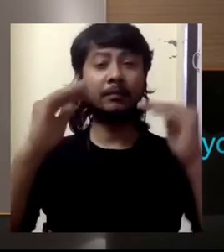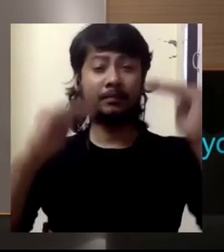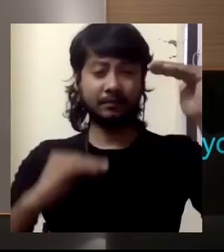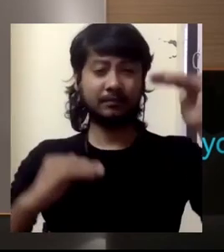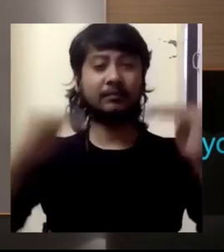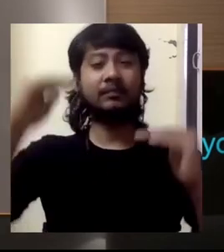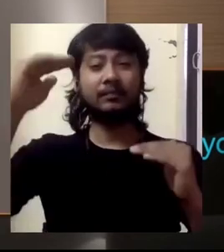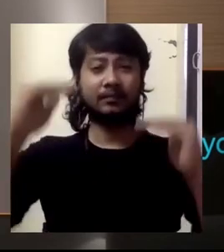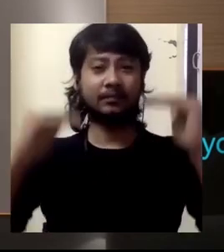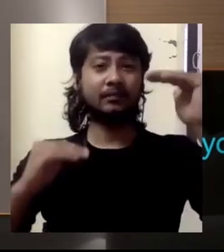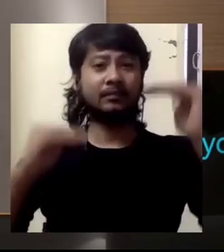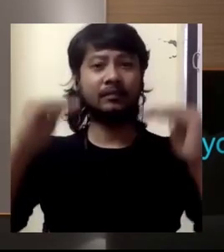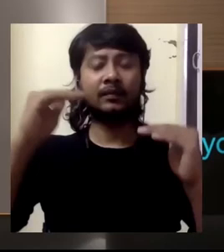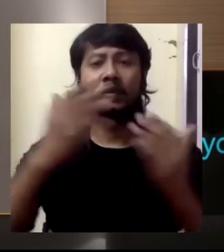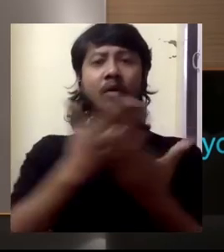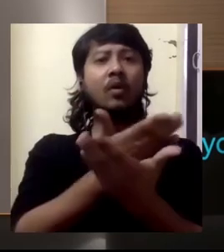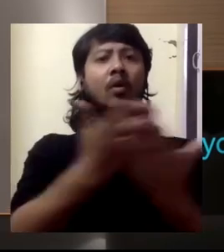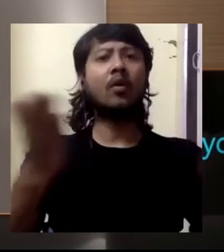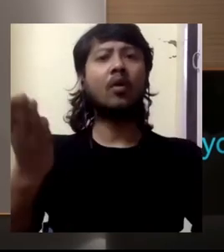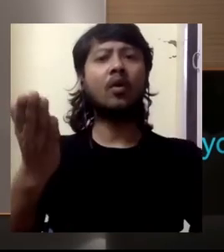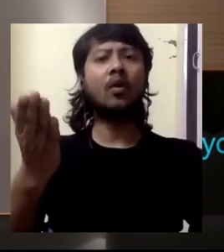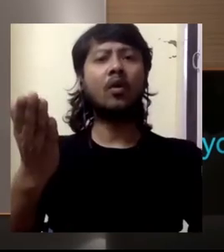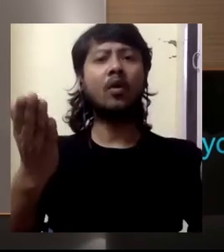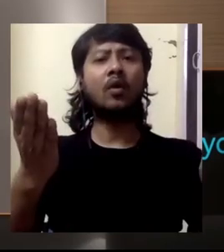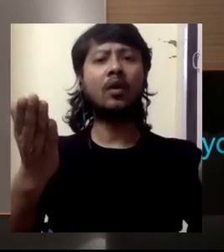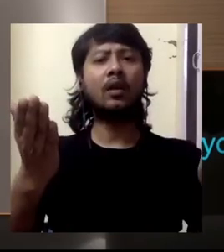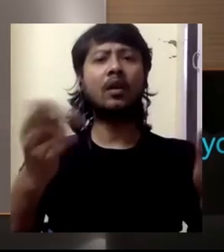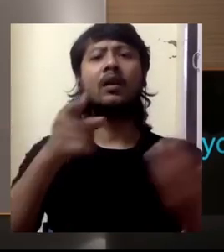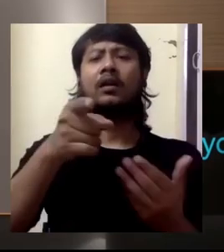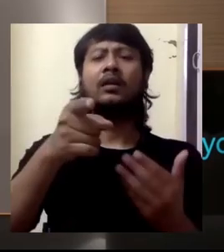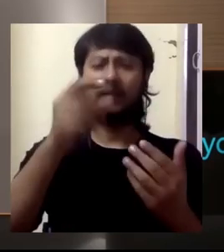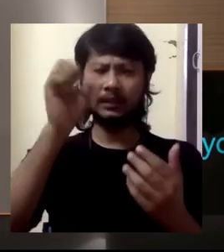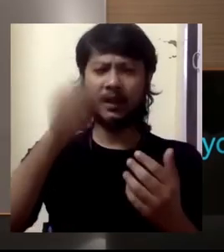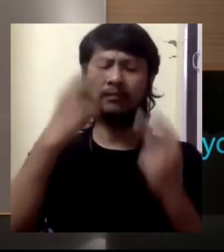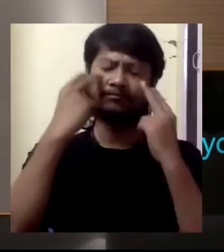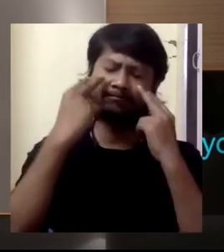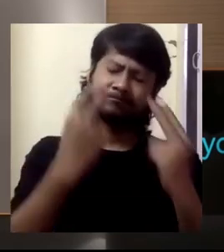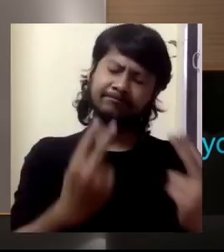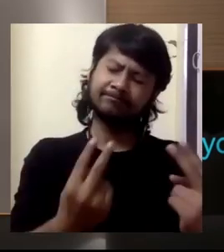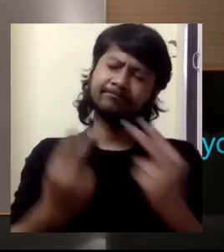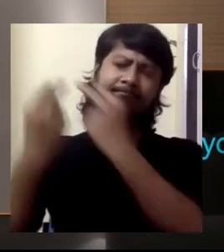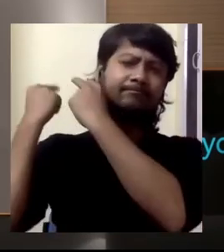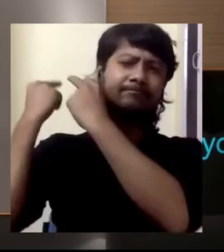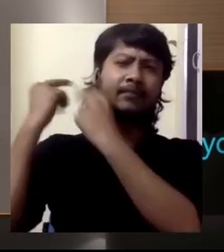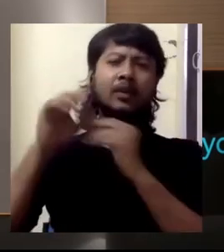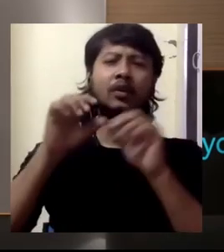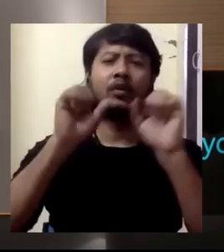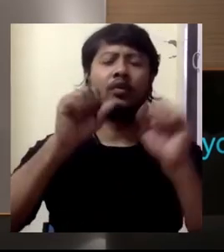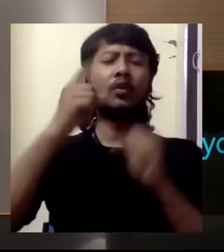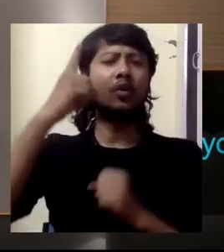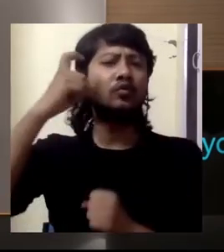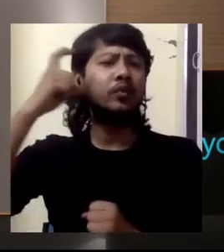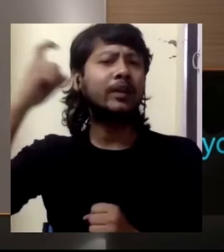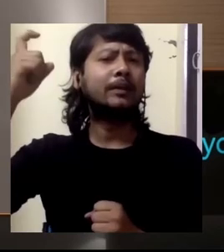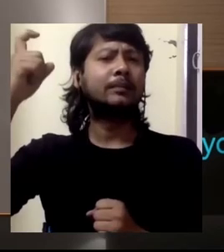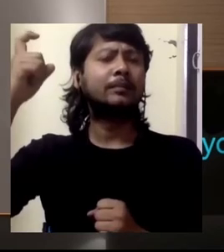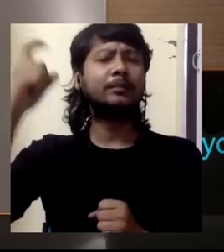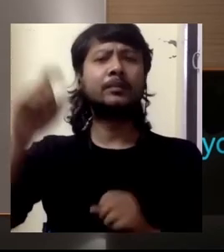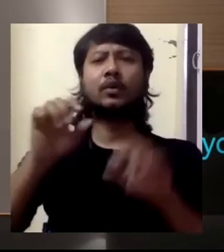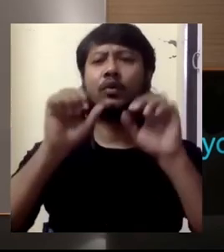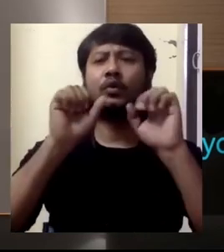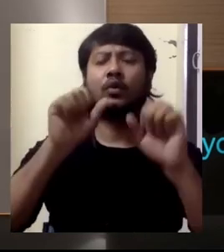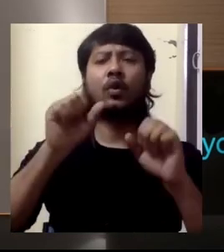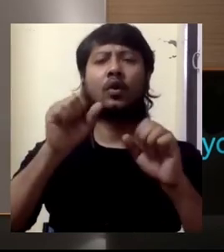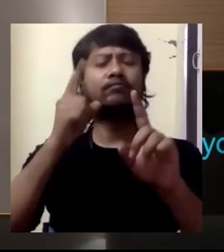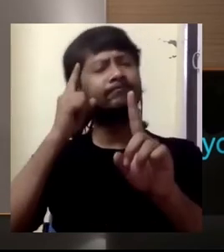go inside, go way back into your lives, into your childhood, into the dreams and ambitions that you held and the traumas that you faced